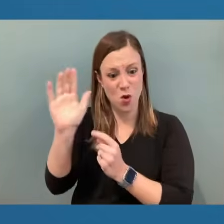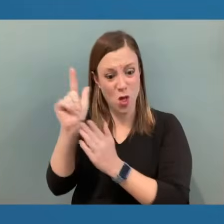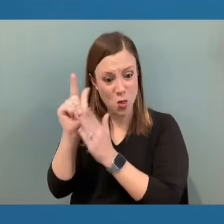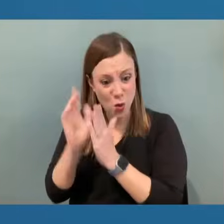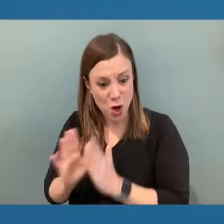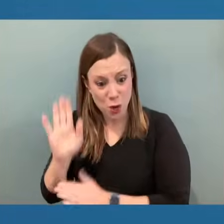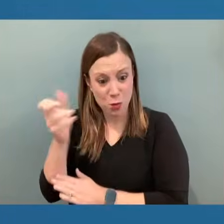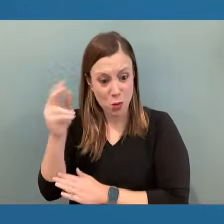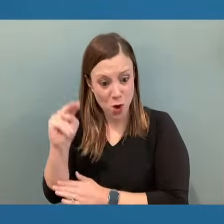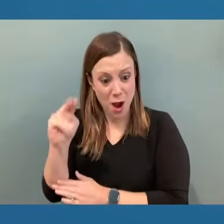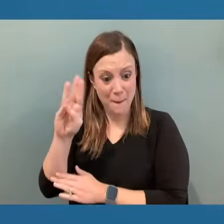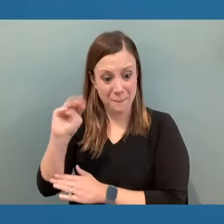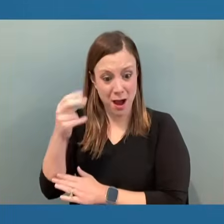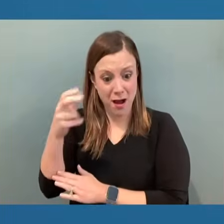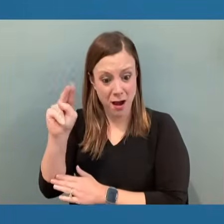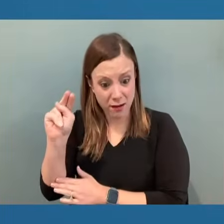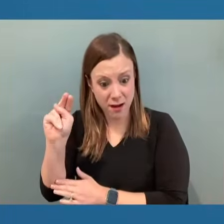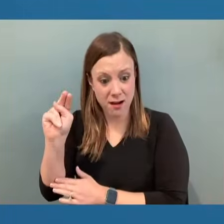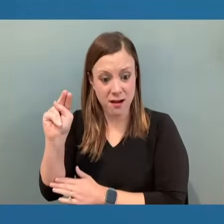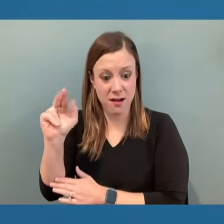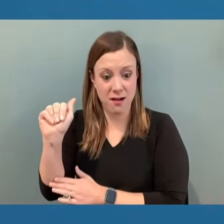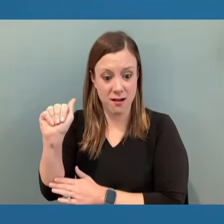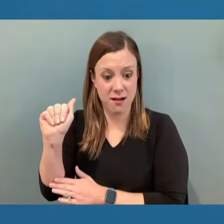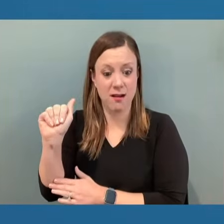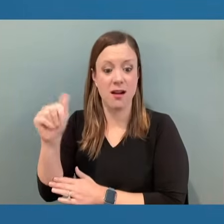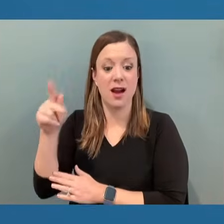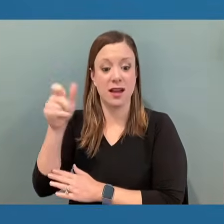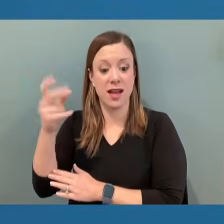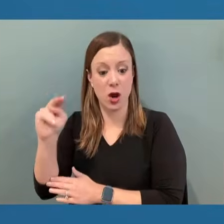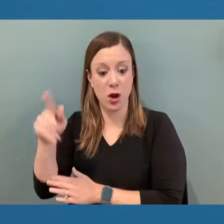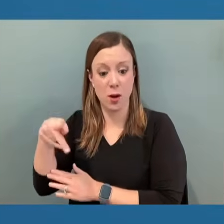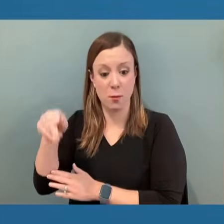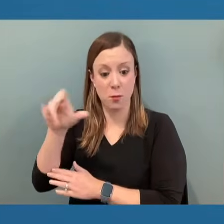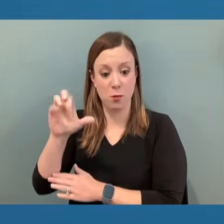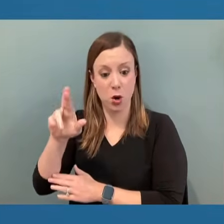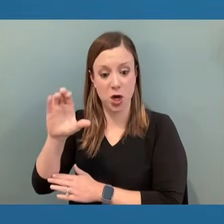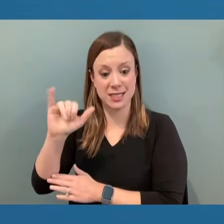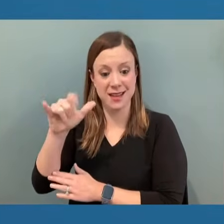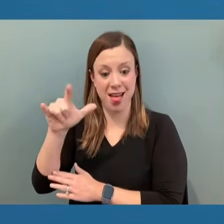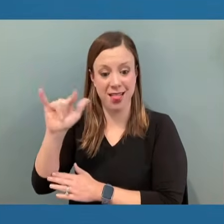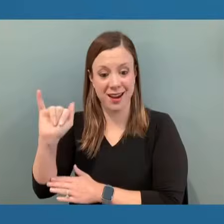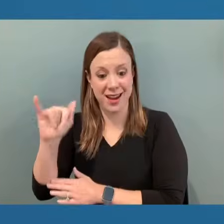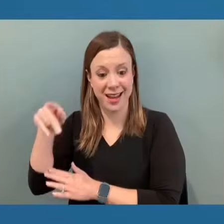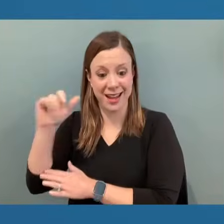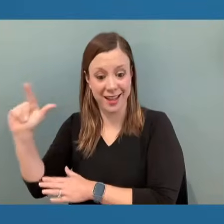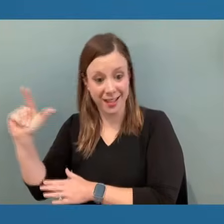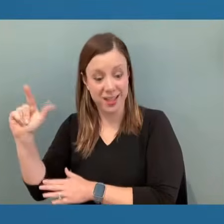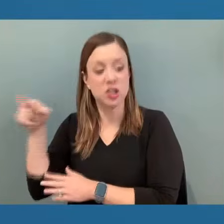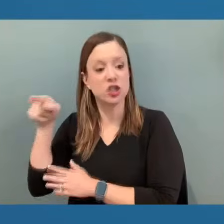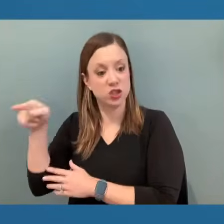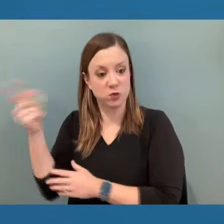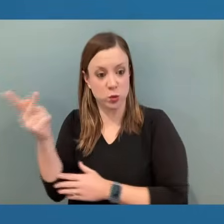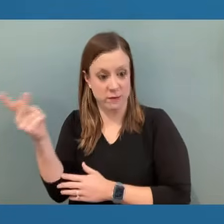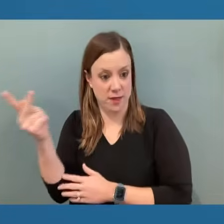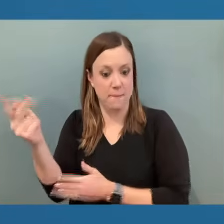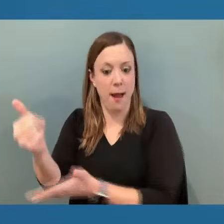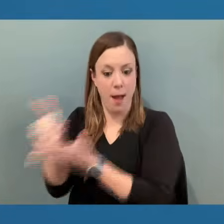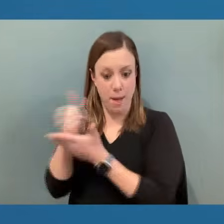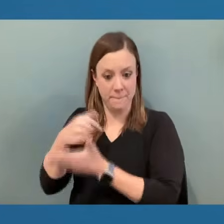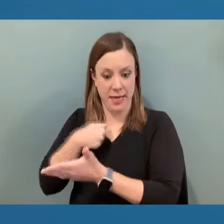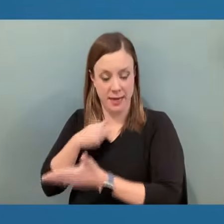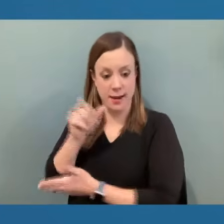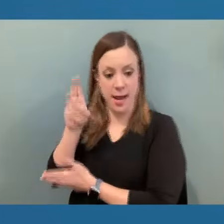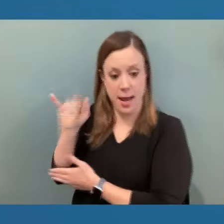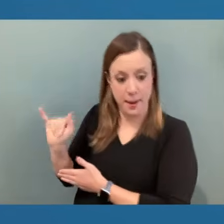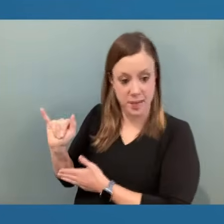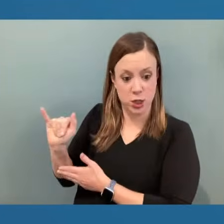bill with our amazing advocacy community. And we wouldn't be standing here today, and I know Assemblymember Pollen agrees, without